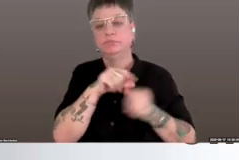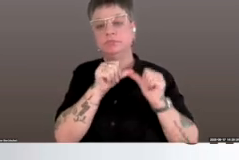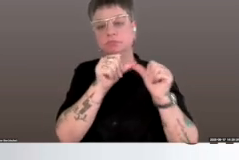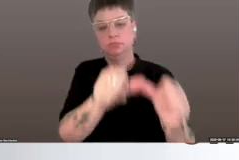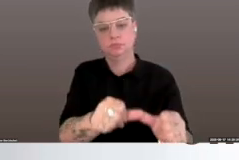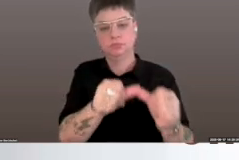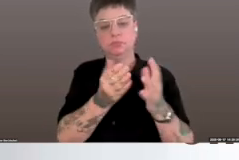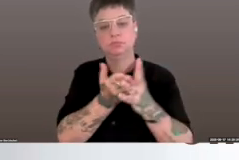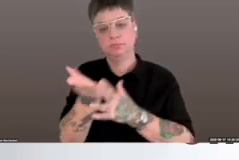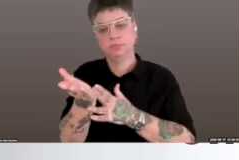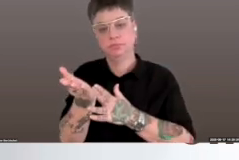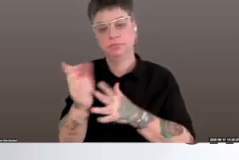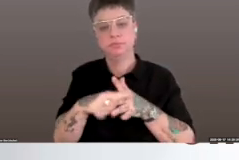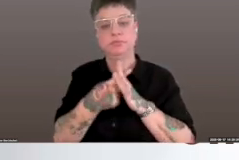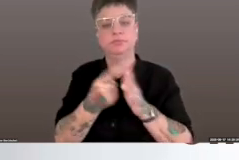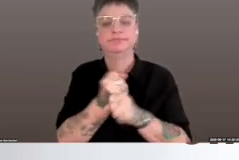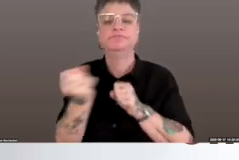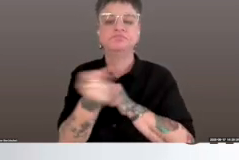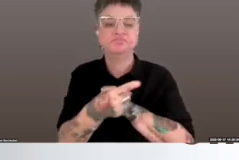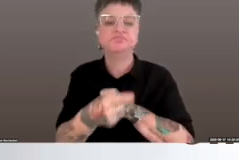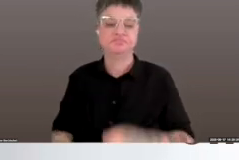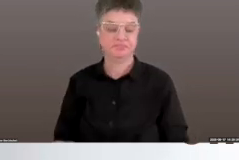last them through the start of next year.